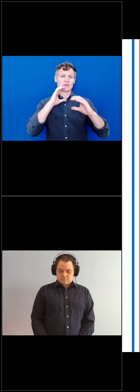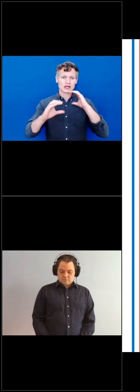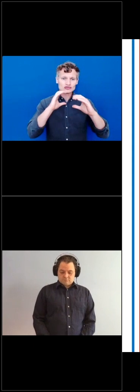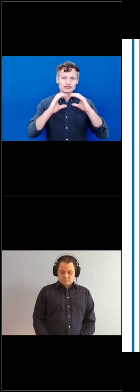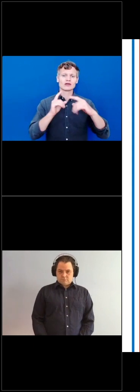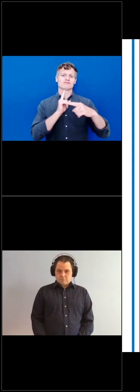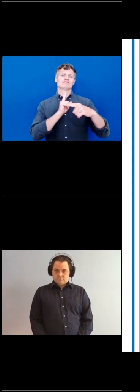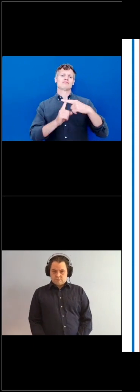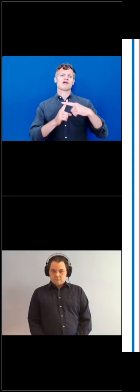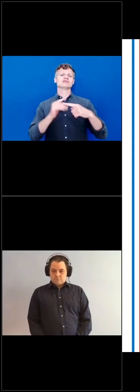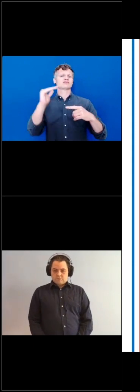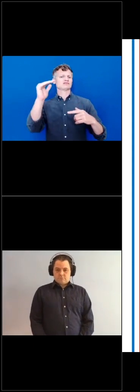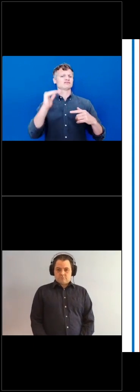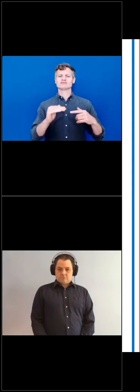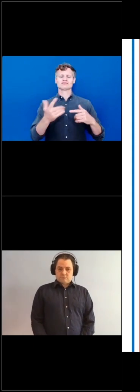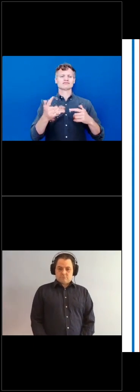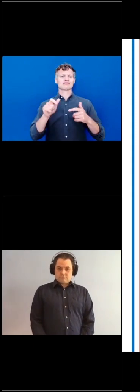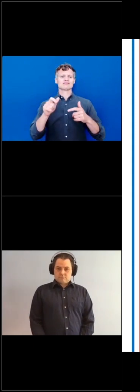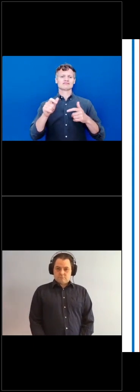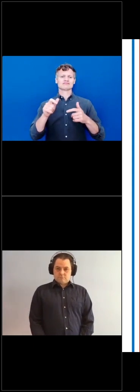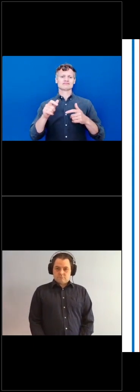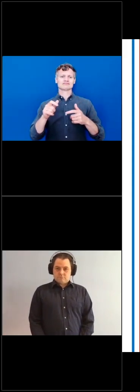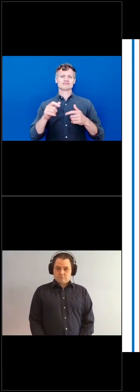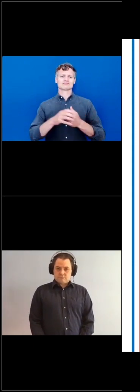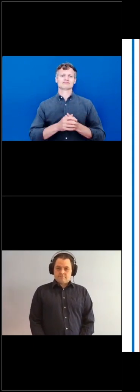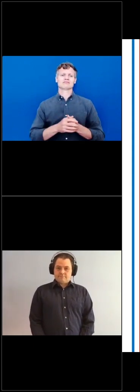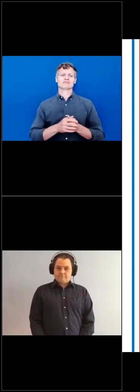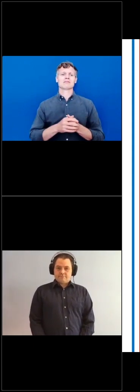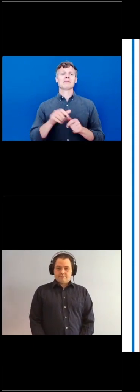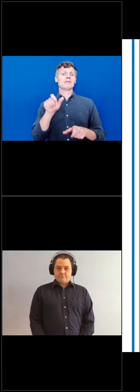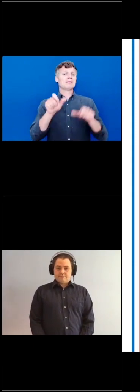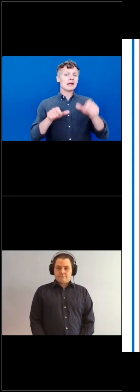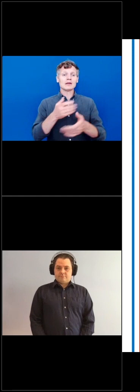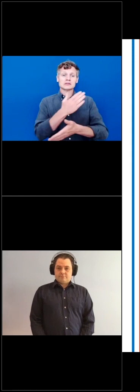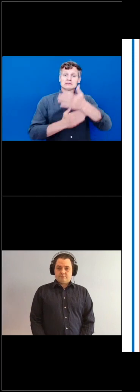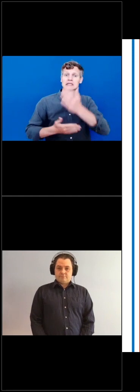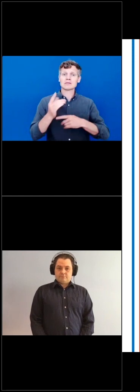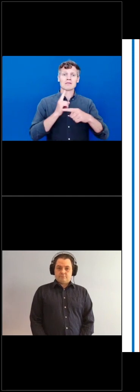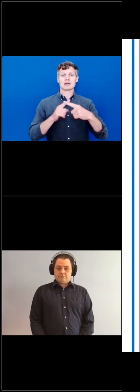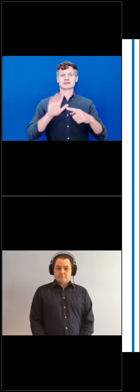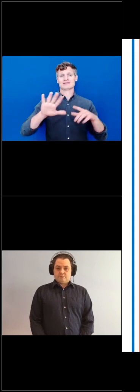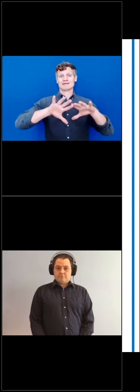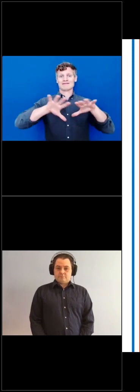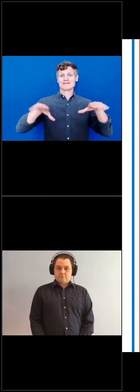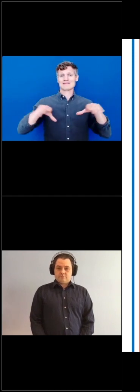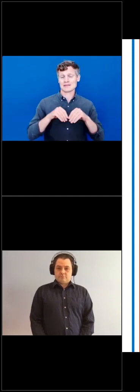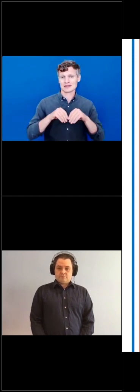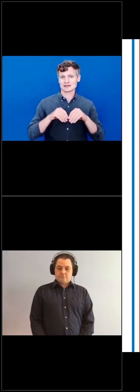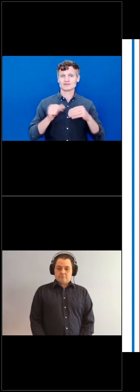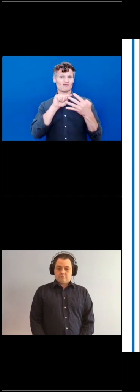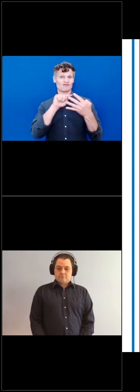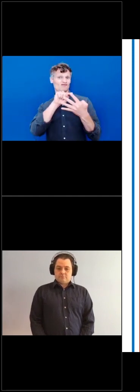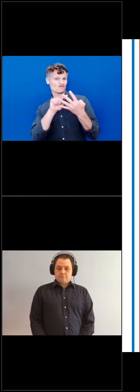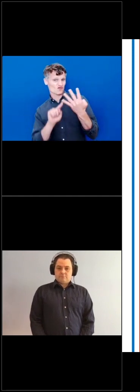those key considerations include the collection of data on persons with disabilities, so meaningful participation of persons